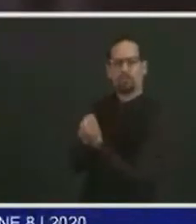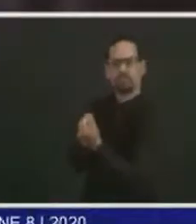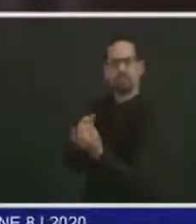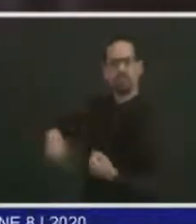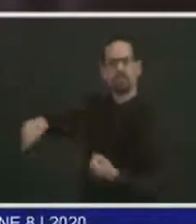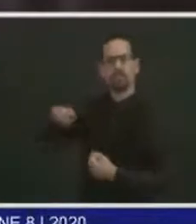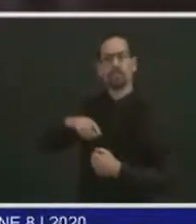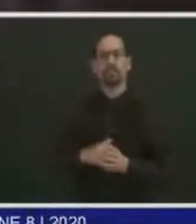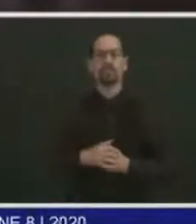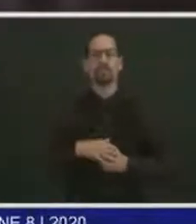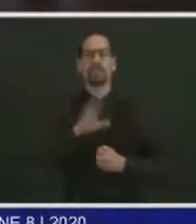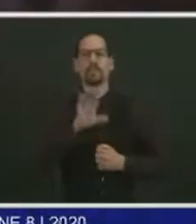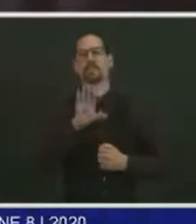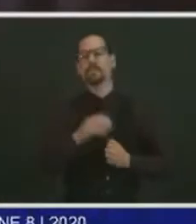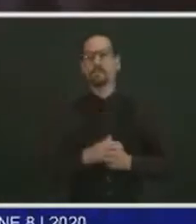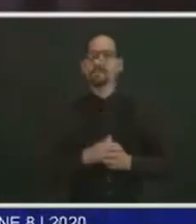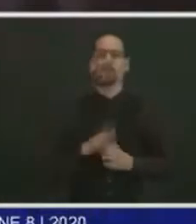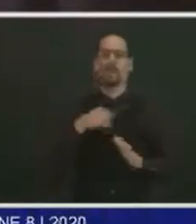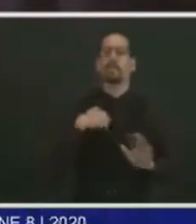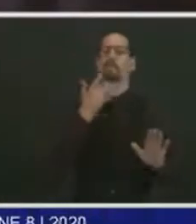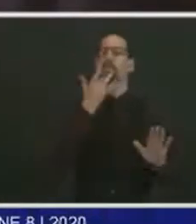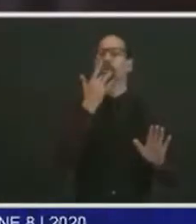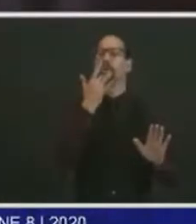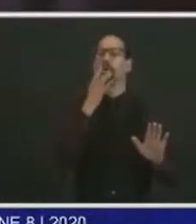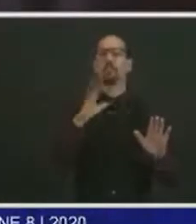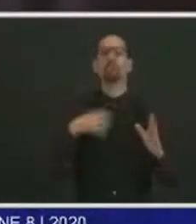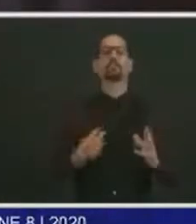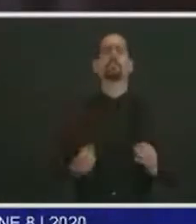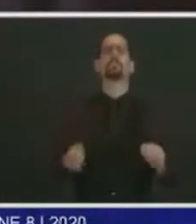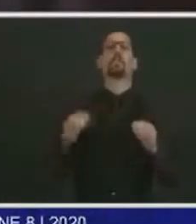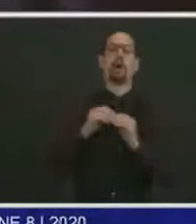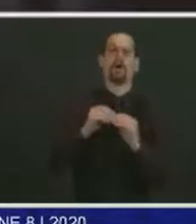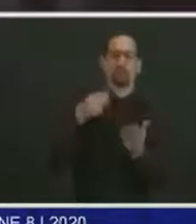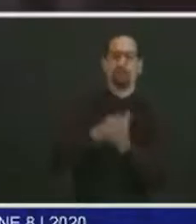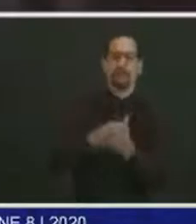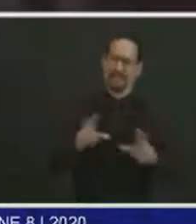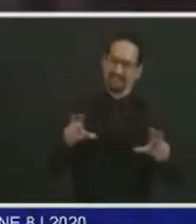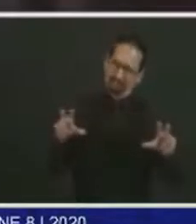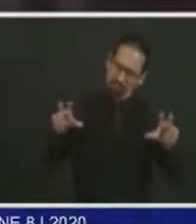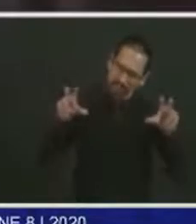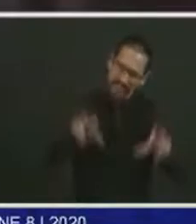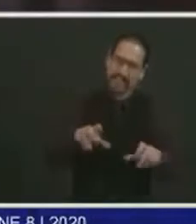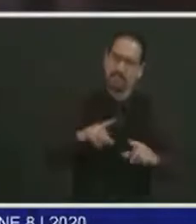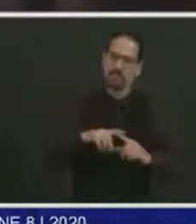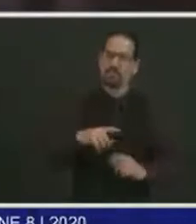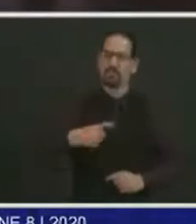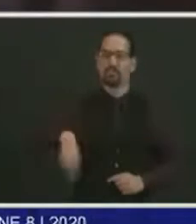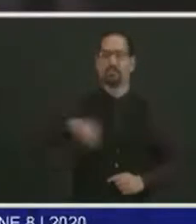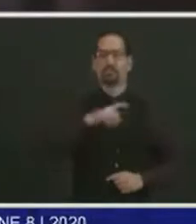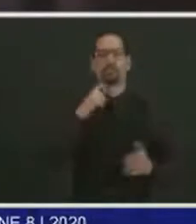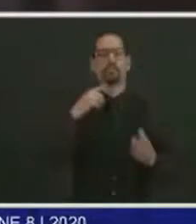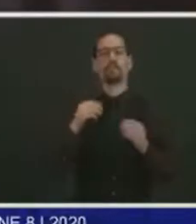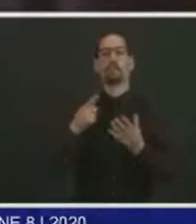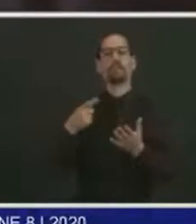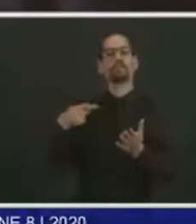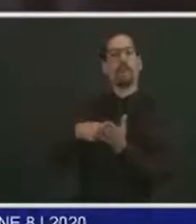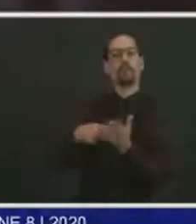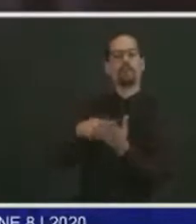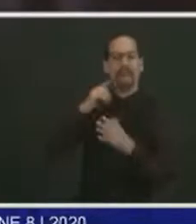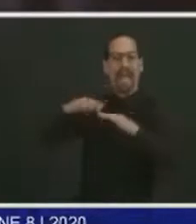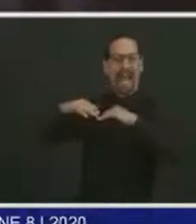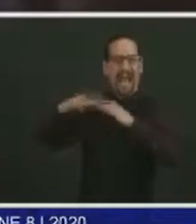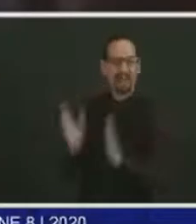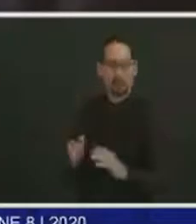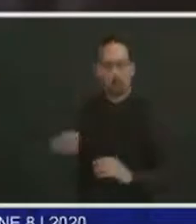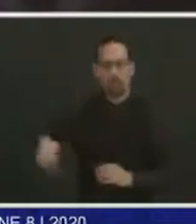support greater funding of those areas, right? So greater funding for affordable housing, greater funding for job training